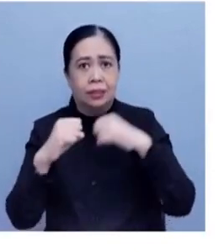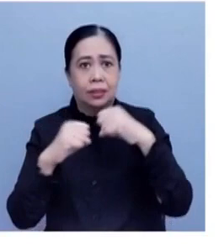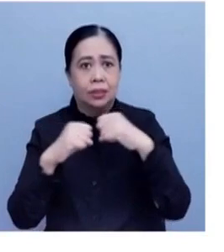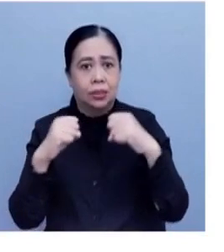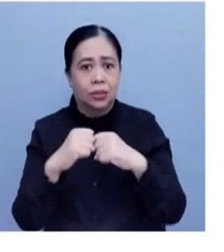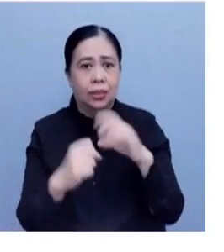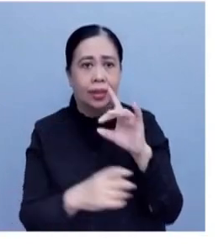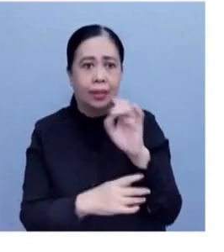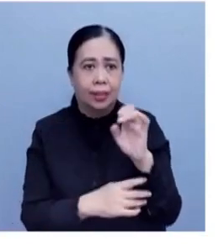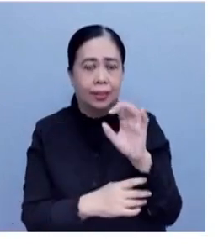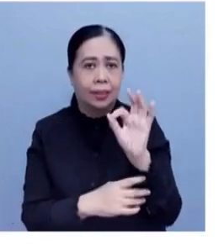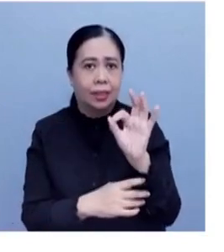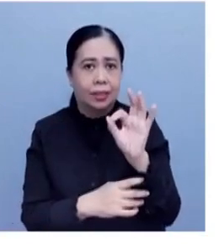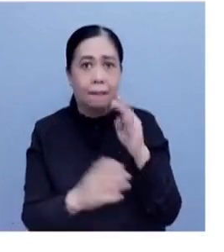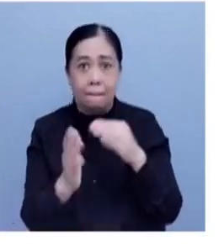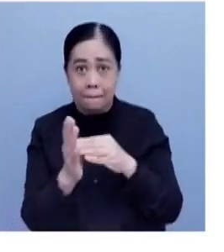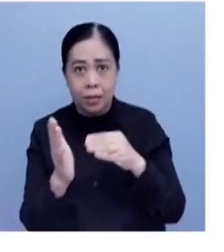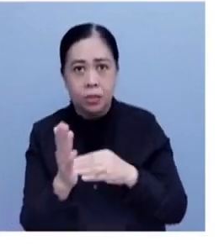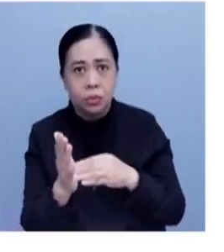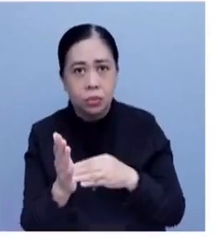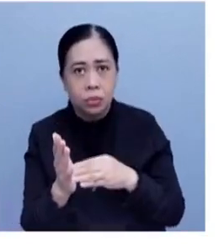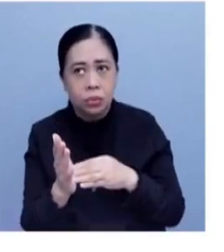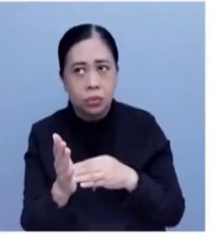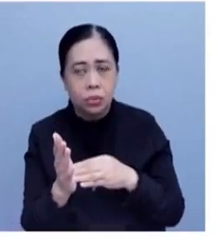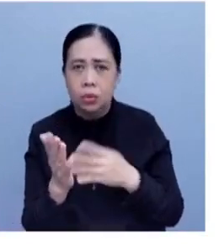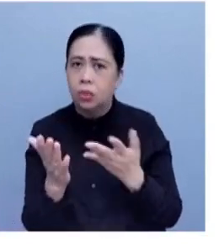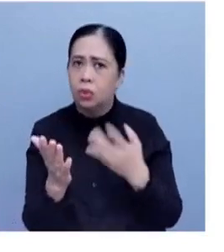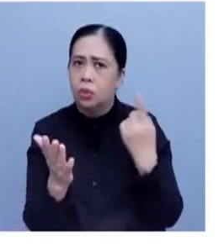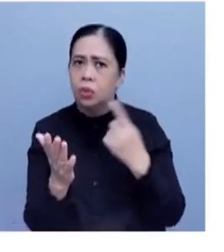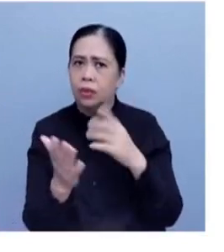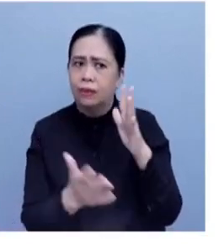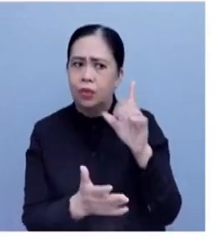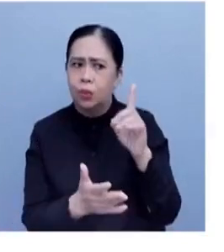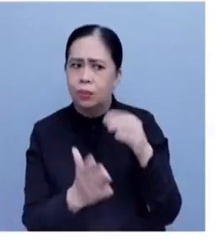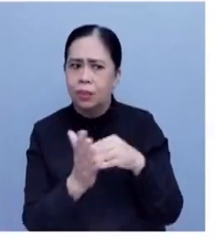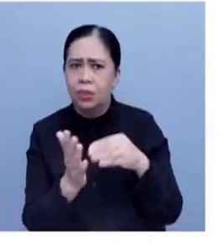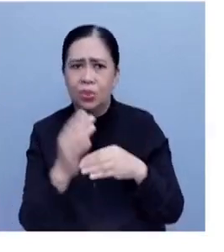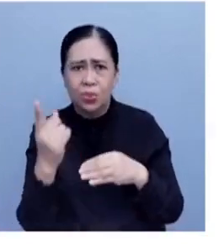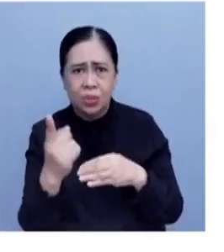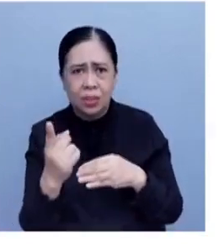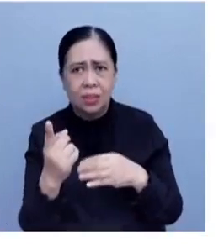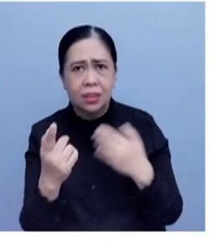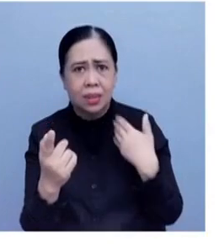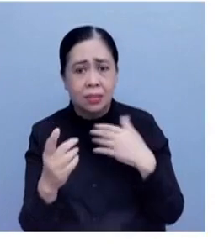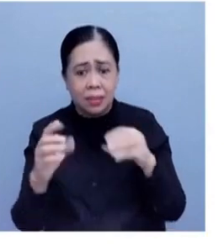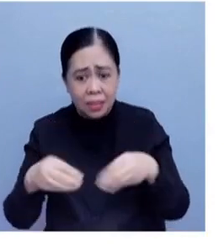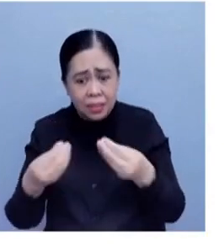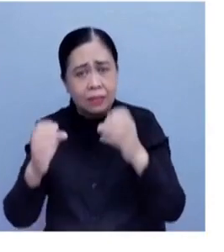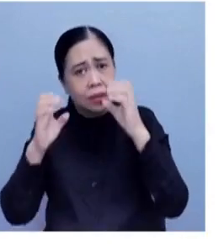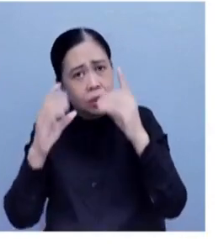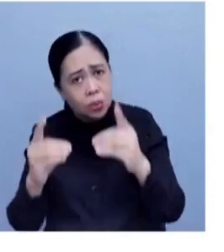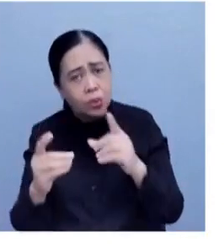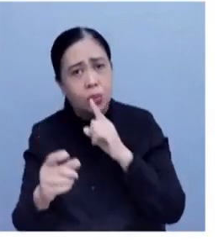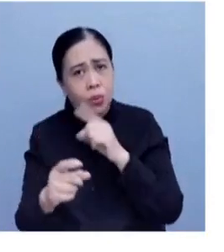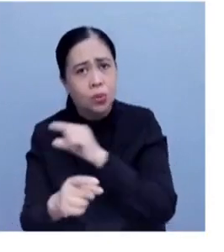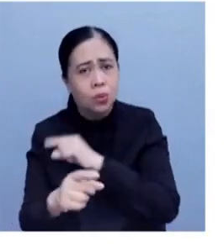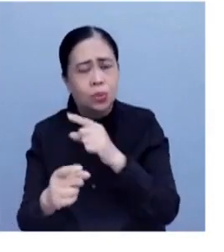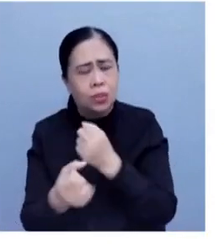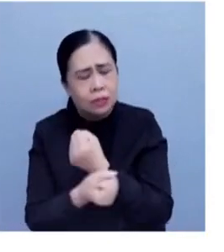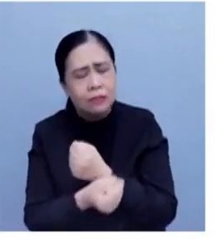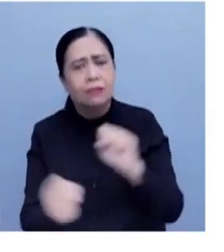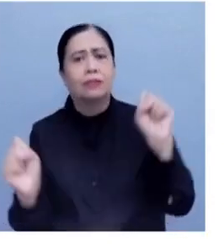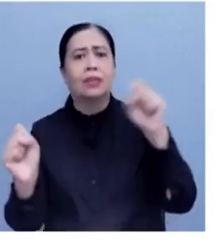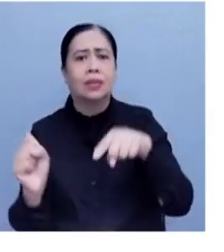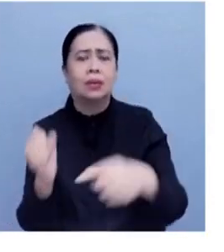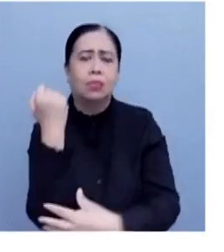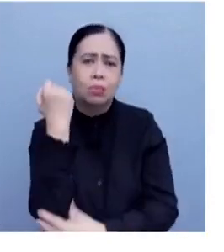890 billion. Mm-mm. This is only 51 billion to have education that emancipates the poor